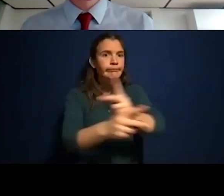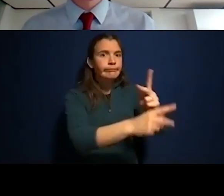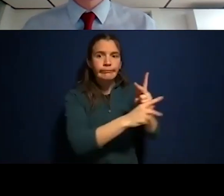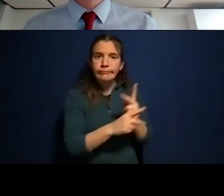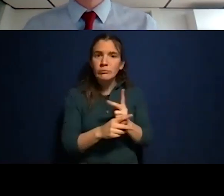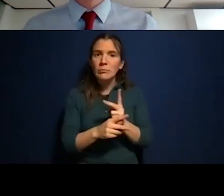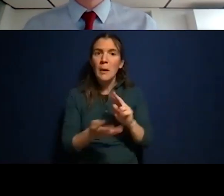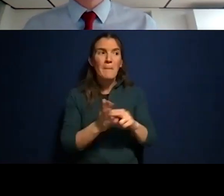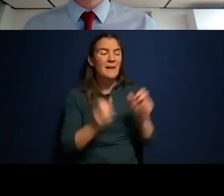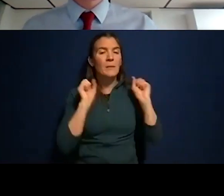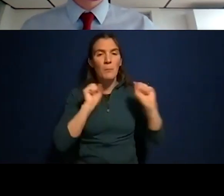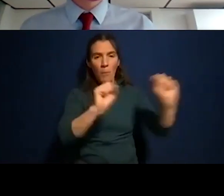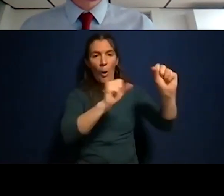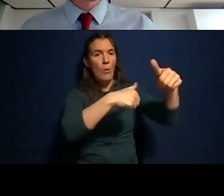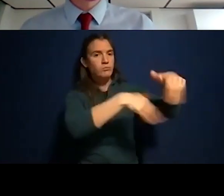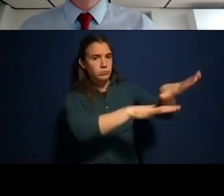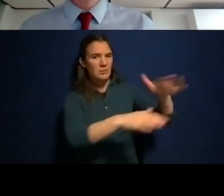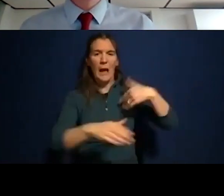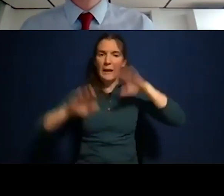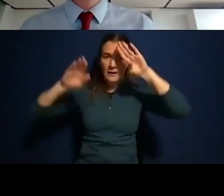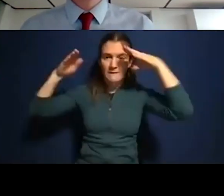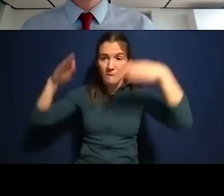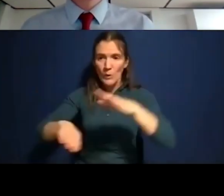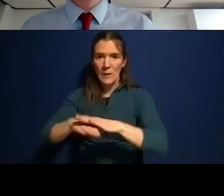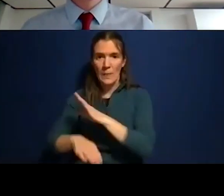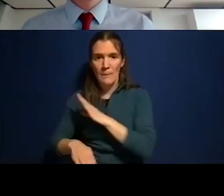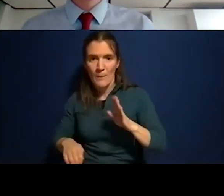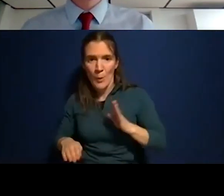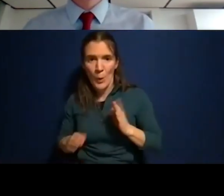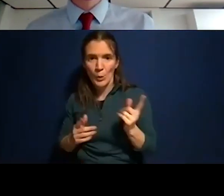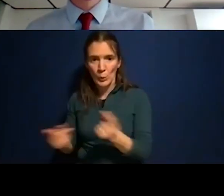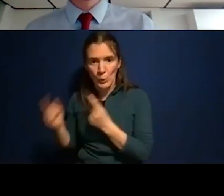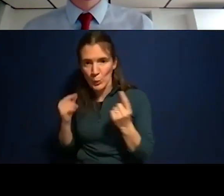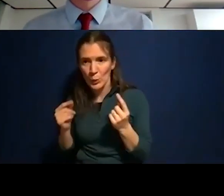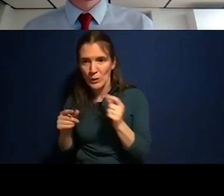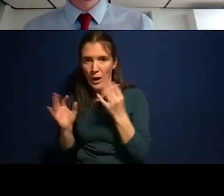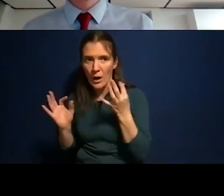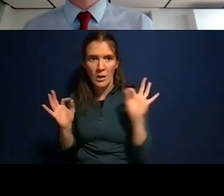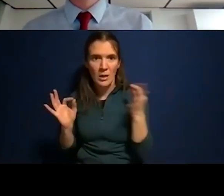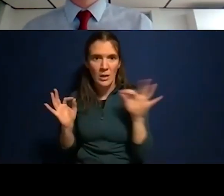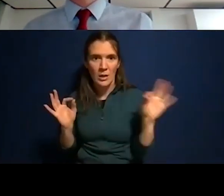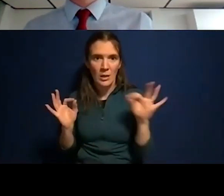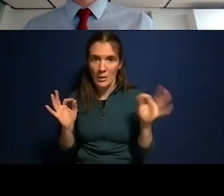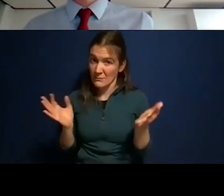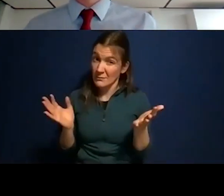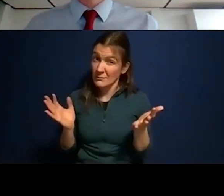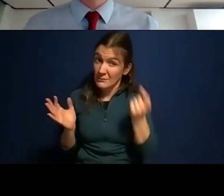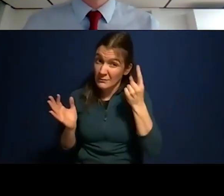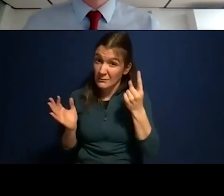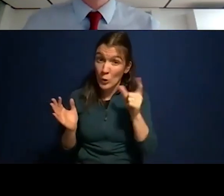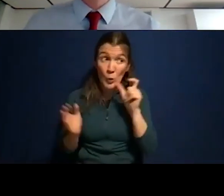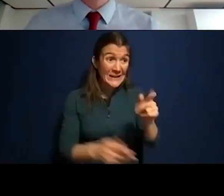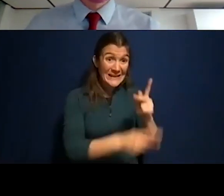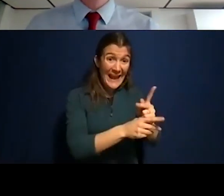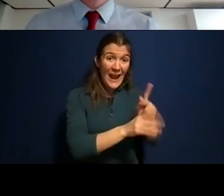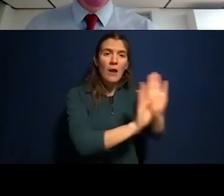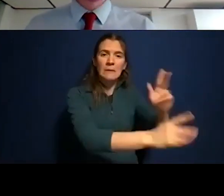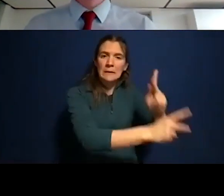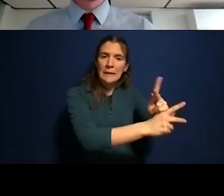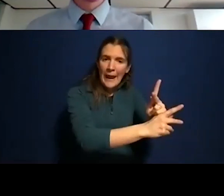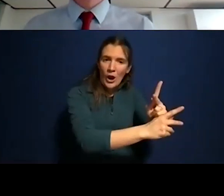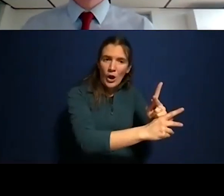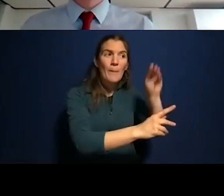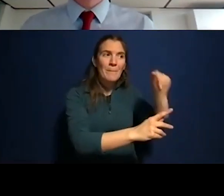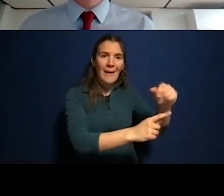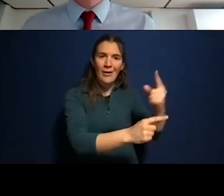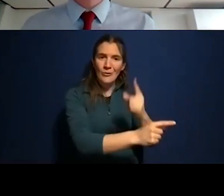to be able to focus entirely on their board duties, and that, you know, a member of their family who needs care to get the care that they need.